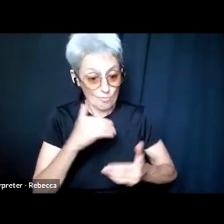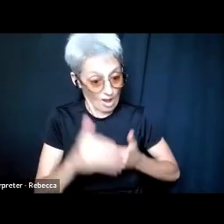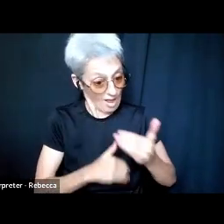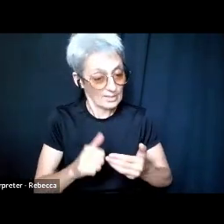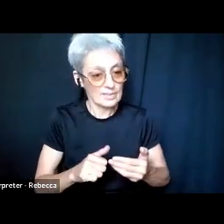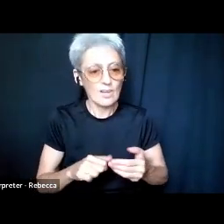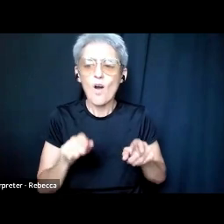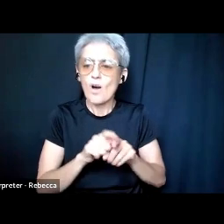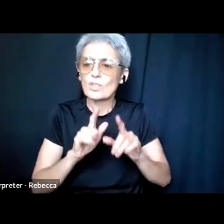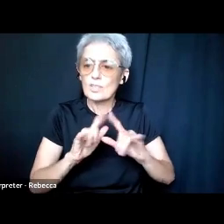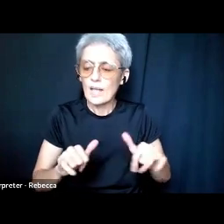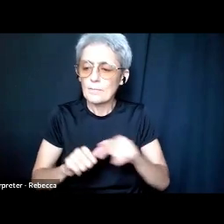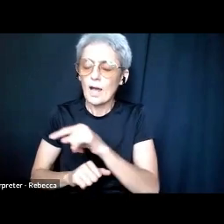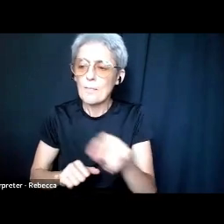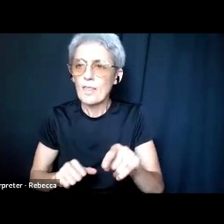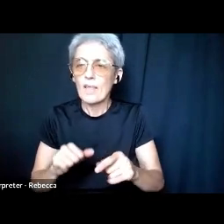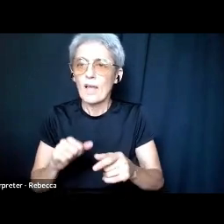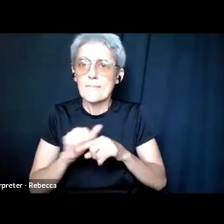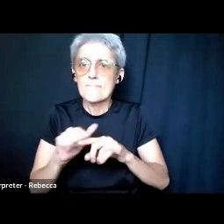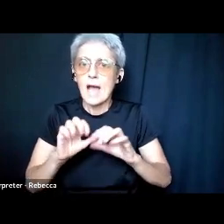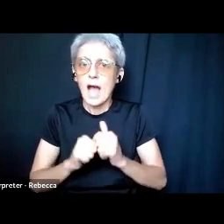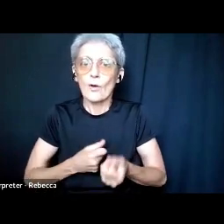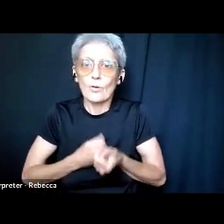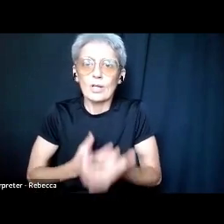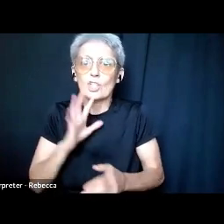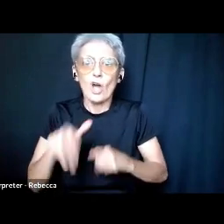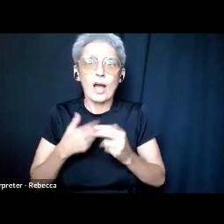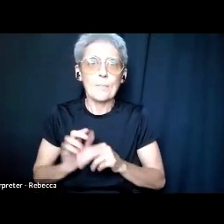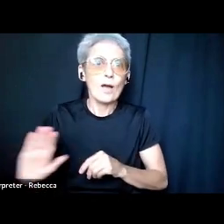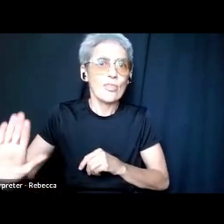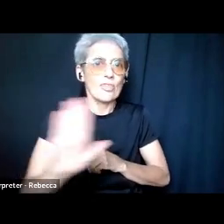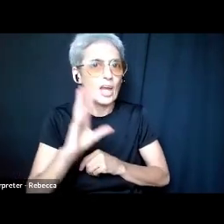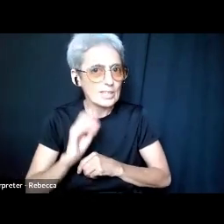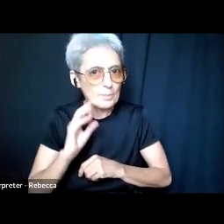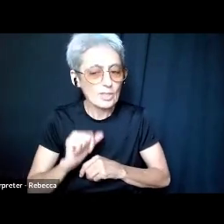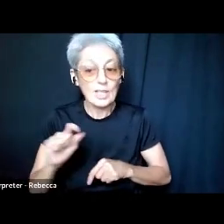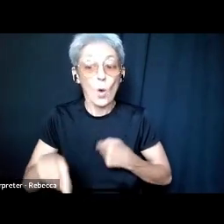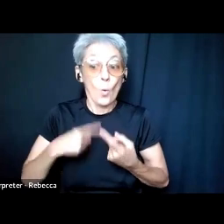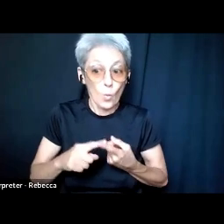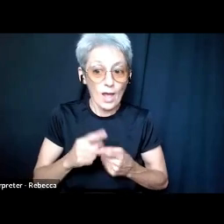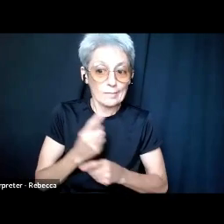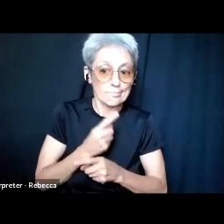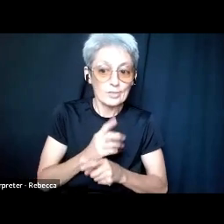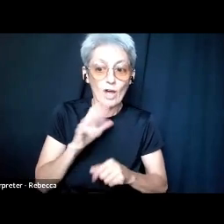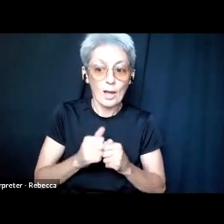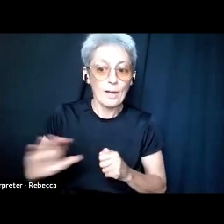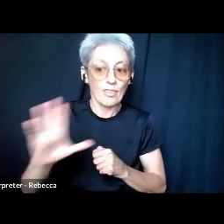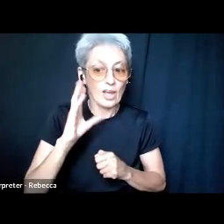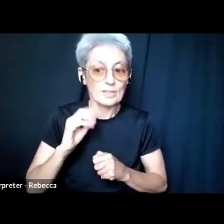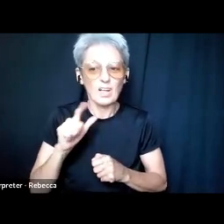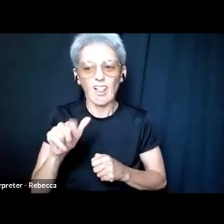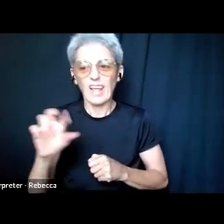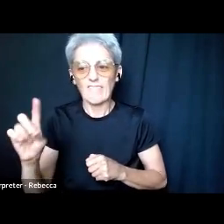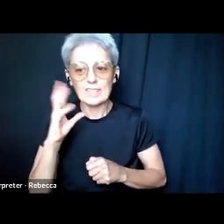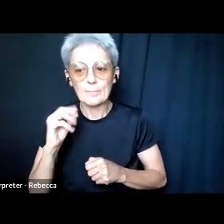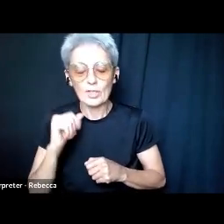to talk about their lived experience and when to talk about their lived experience. Learning how to work with families, but also share a